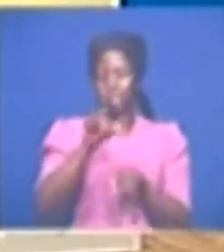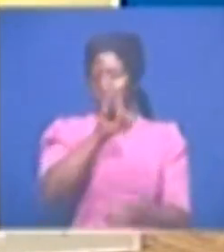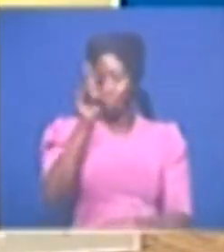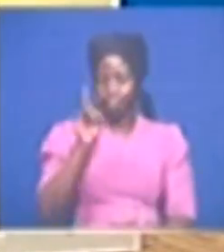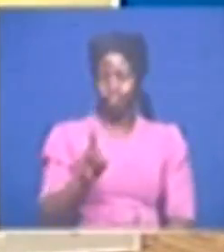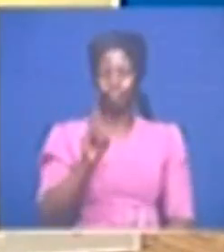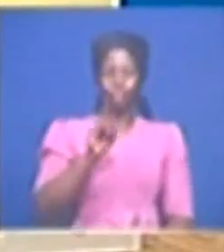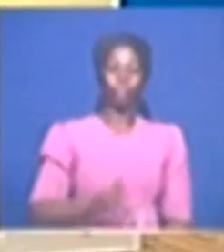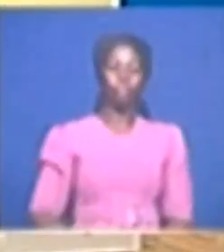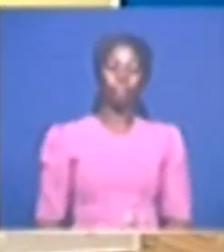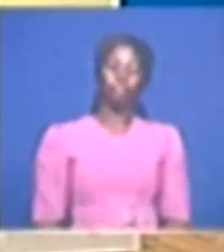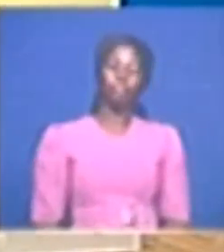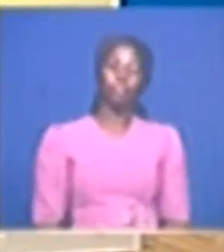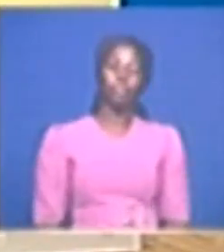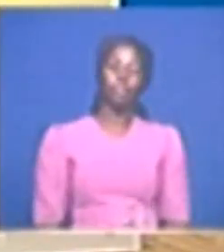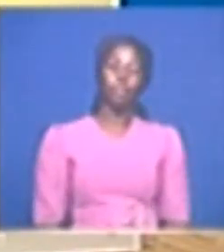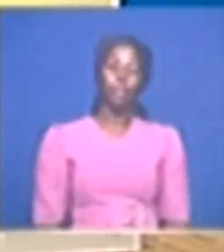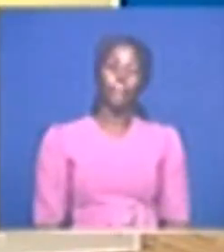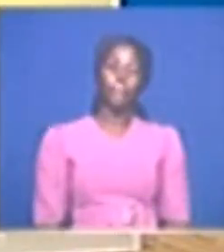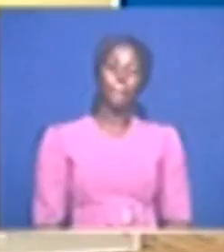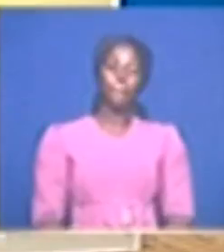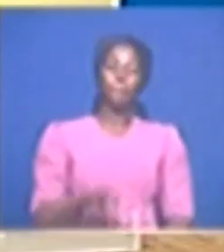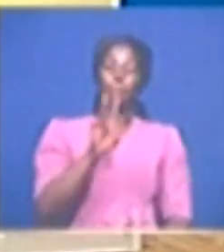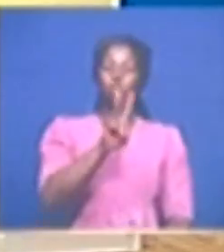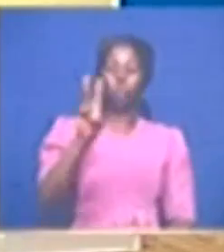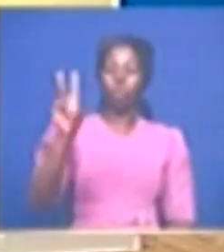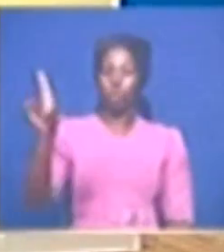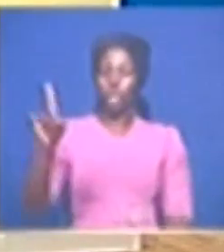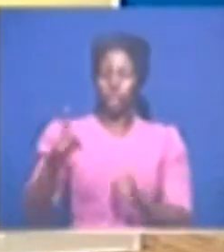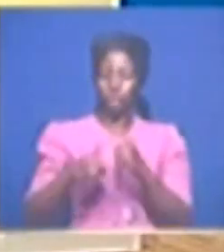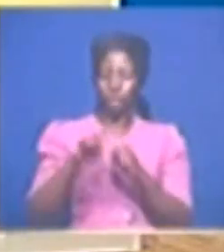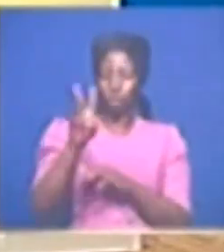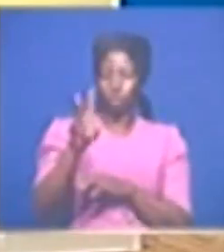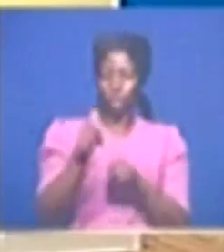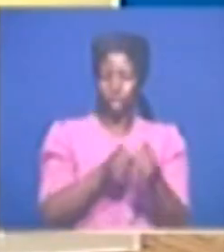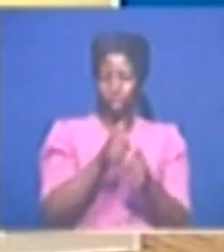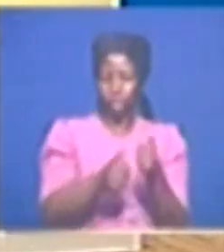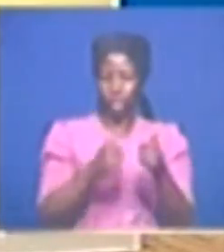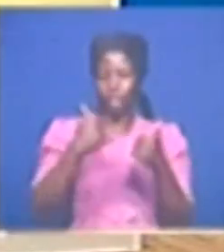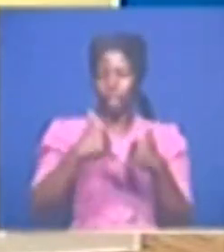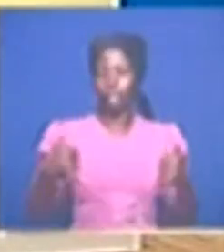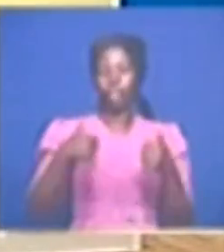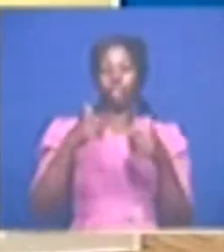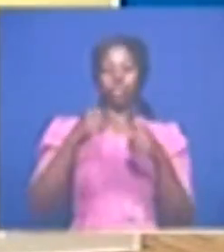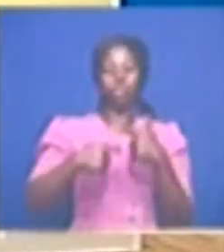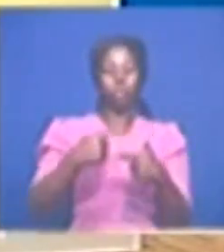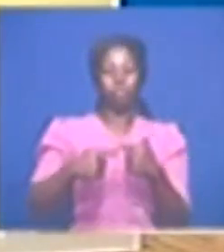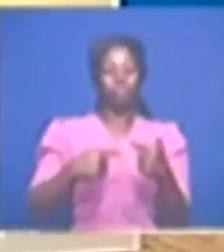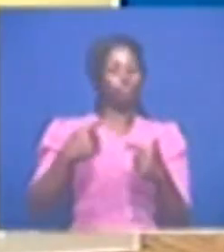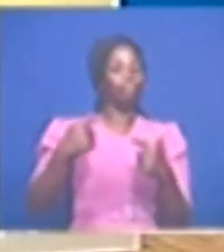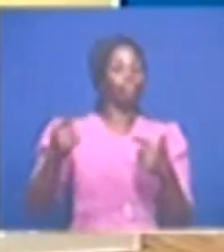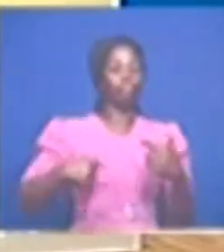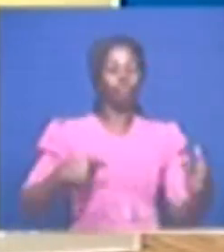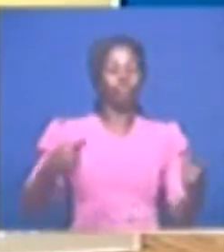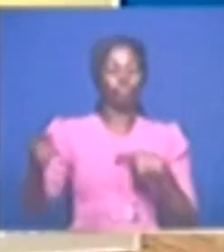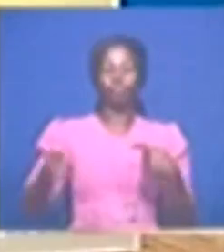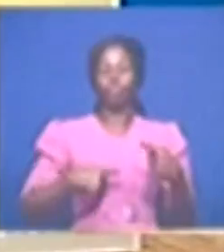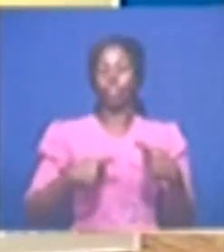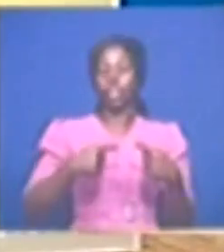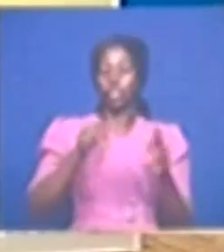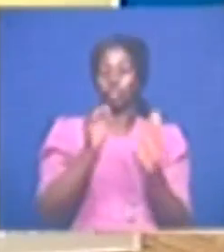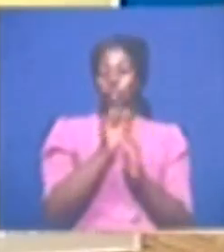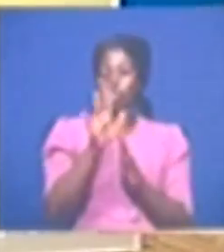Girls Board of Management? 22162 is the SMS line. Continue sending your feedback. Don't forget to let me know who you are and where